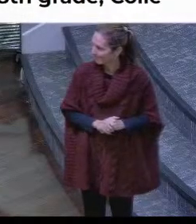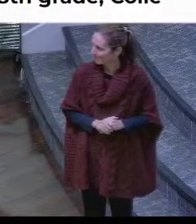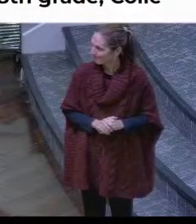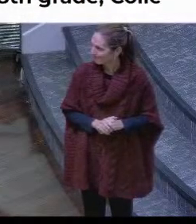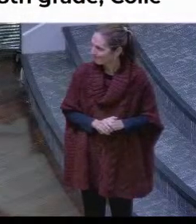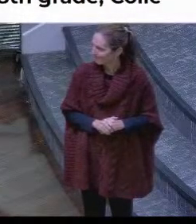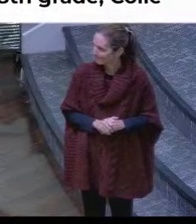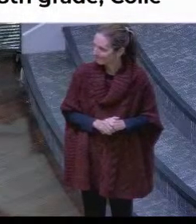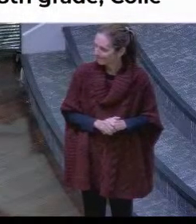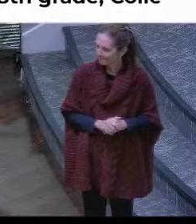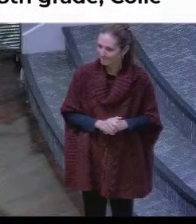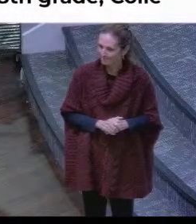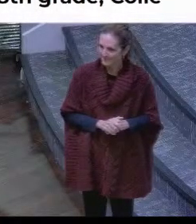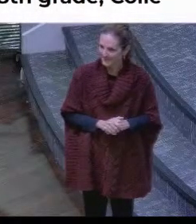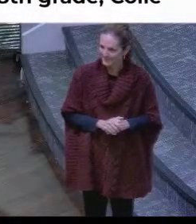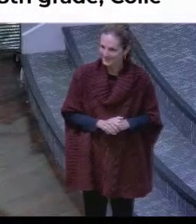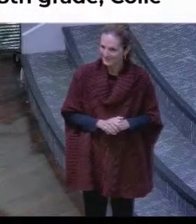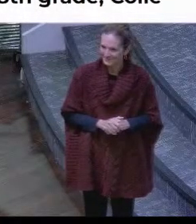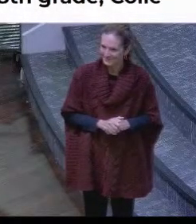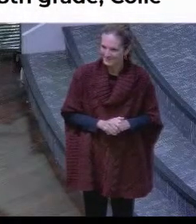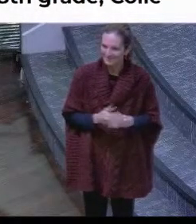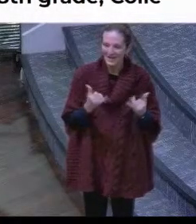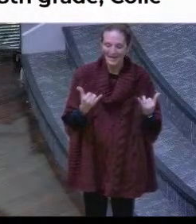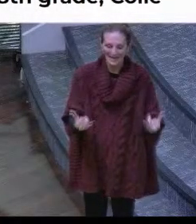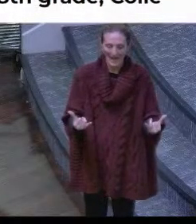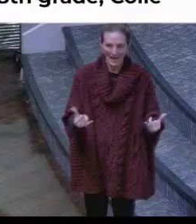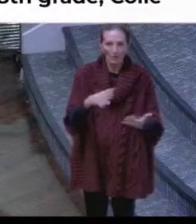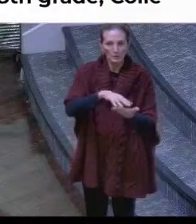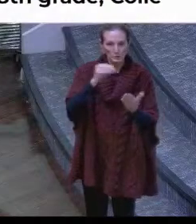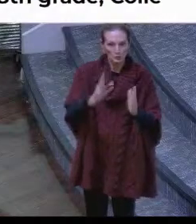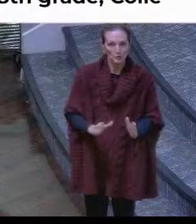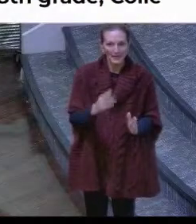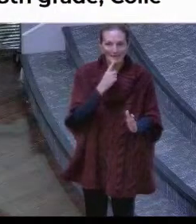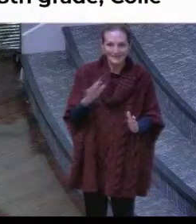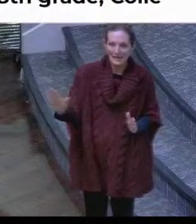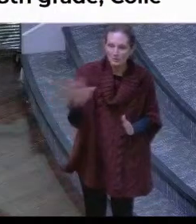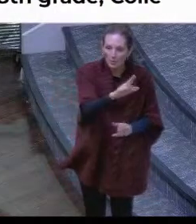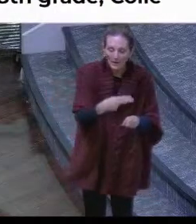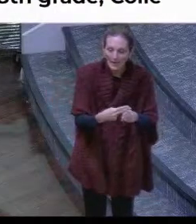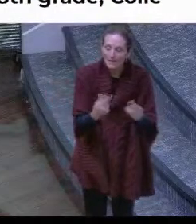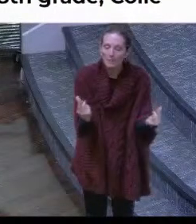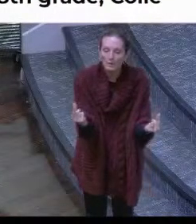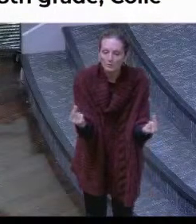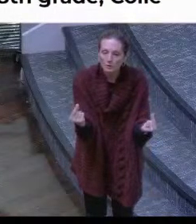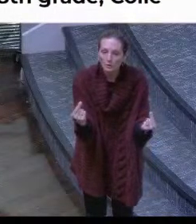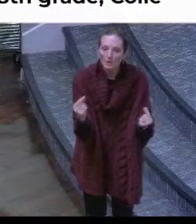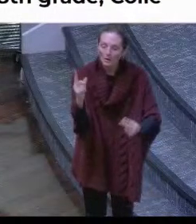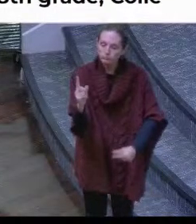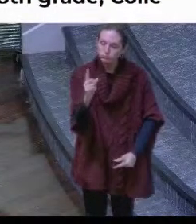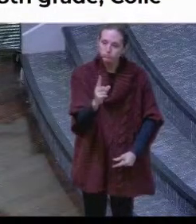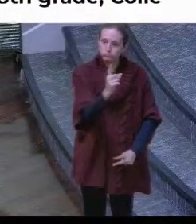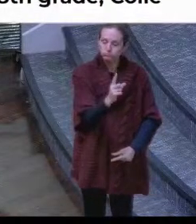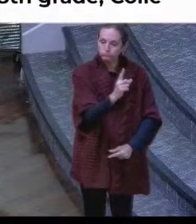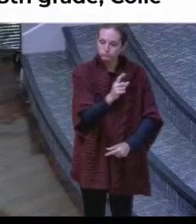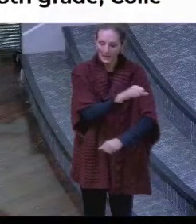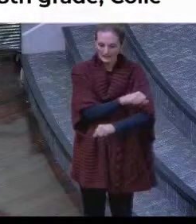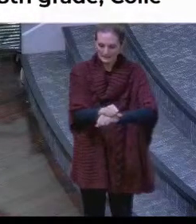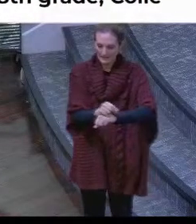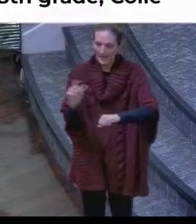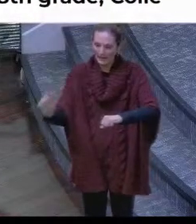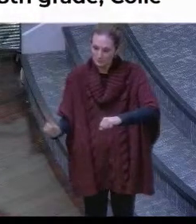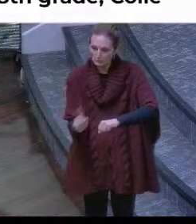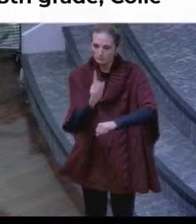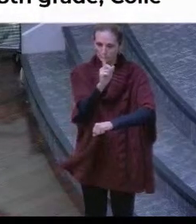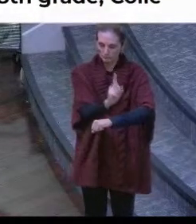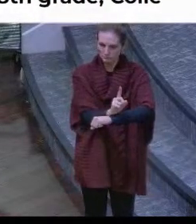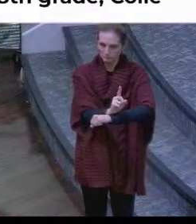these certificates. Now, students, as I call your name, you'll just make your way to the stage, go up to the front. Mr. Smith